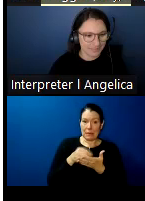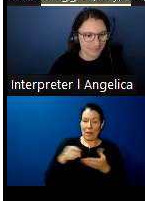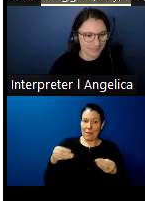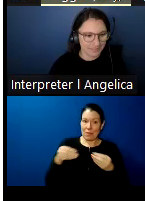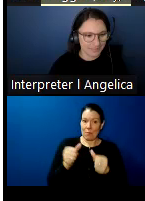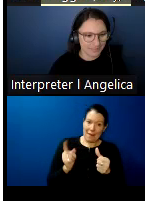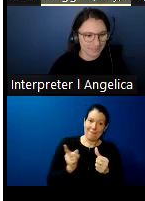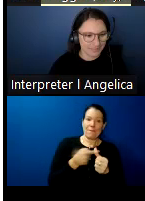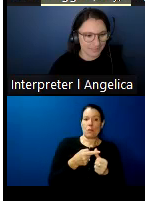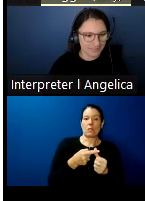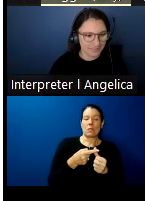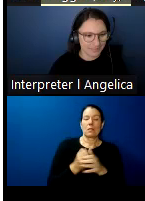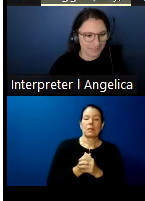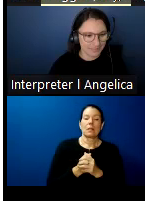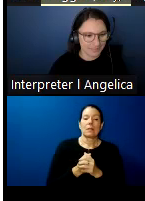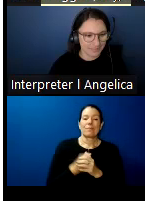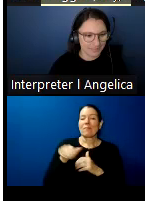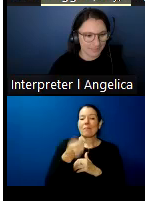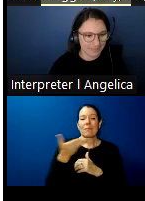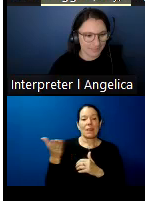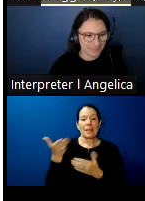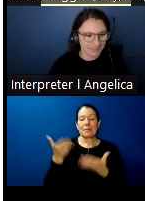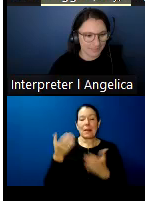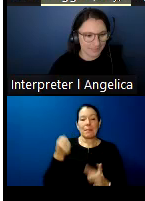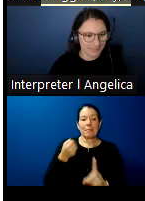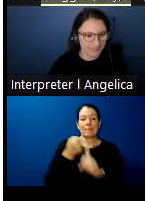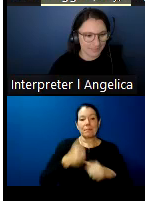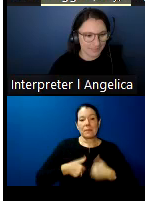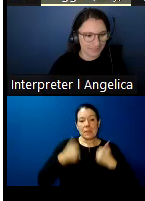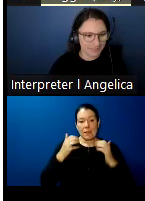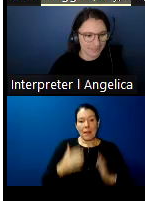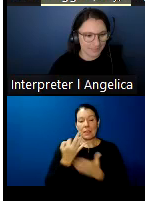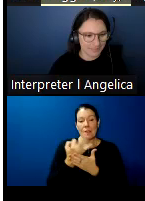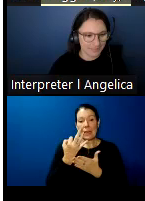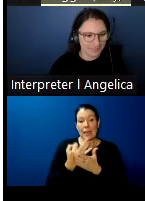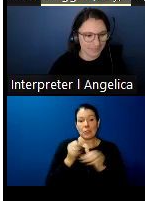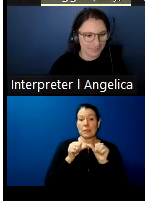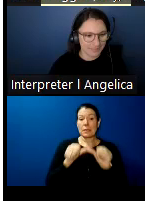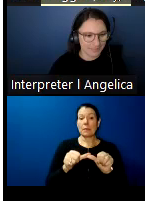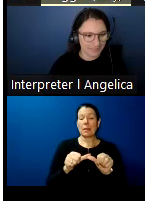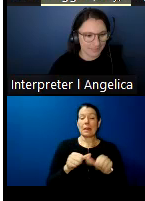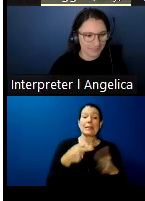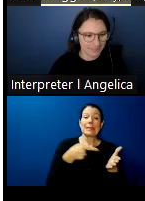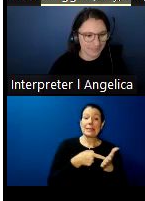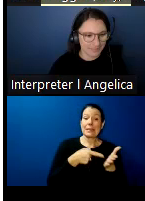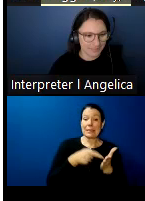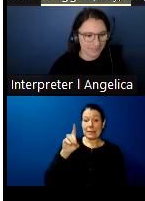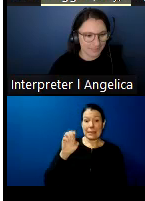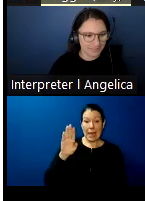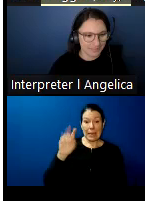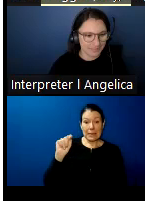front. So other things that may impact a survivor's financial stability are debt.